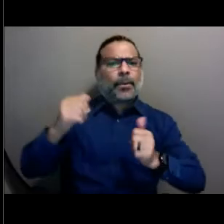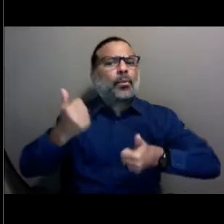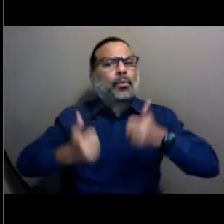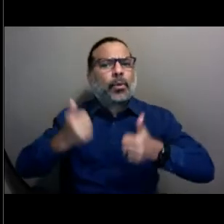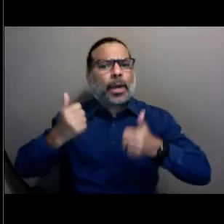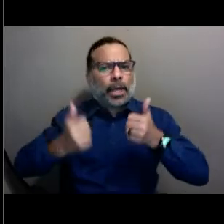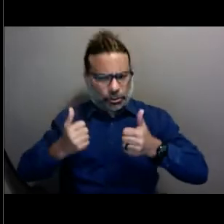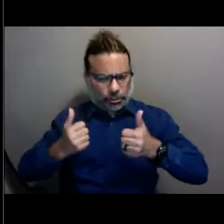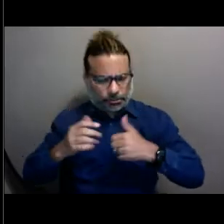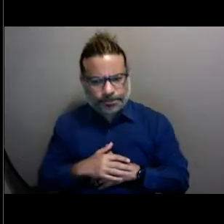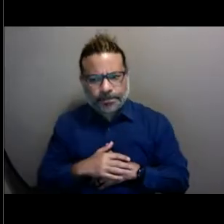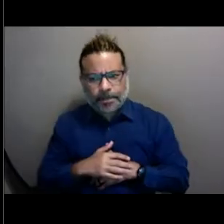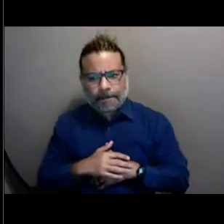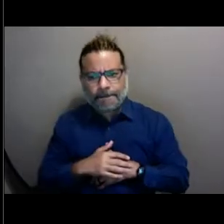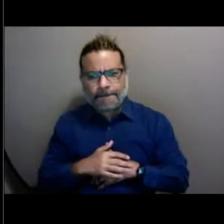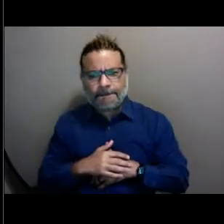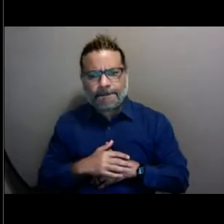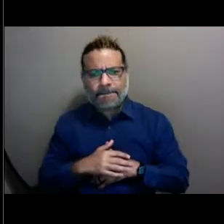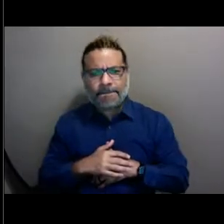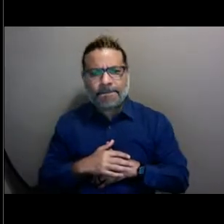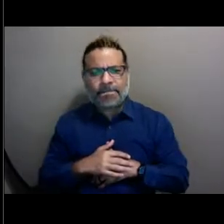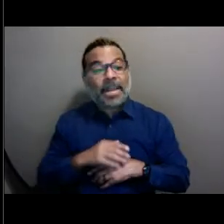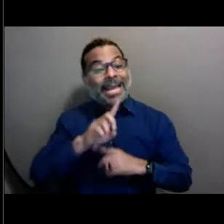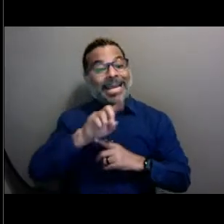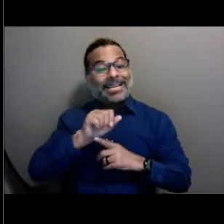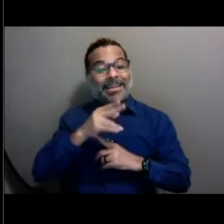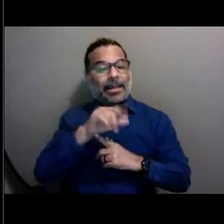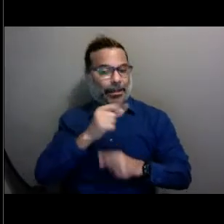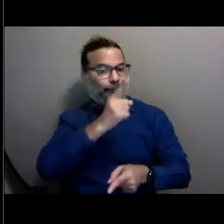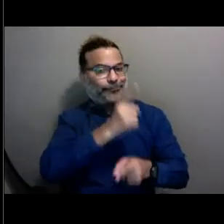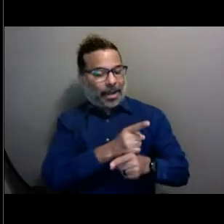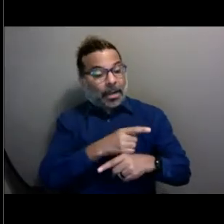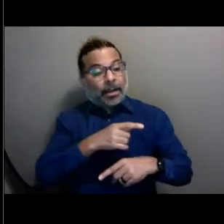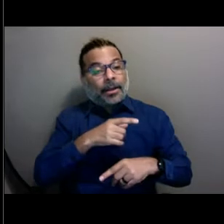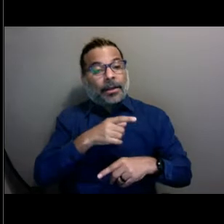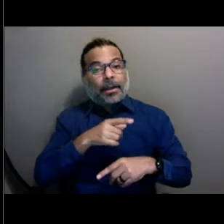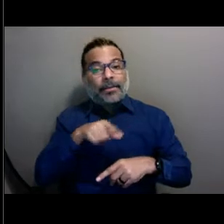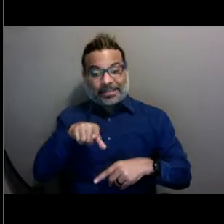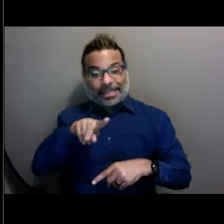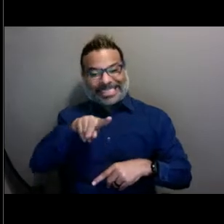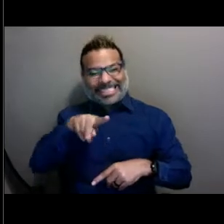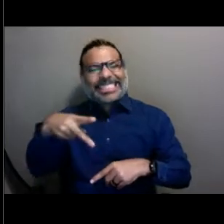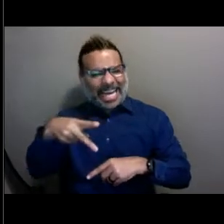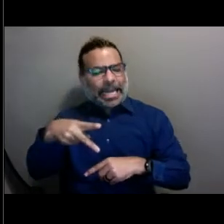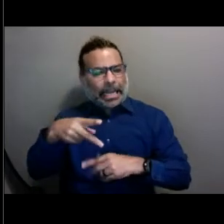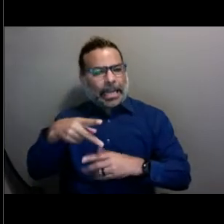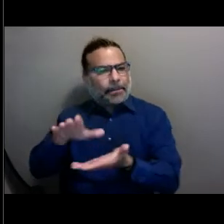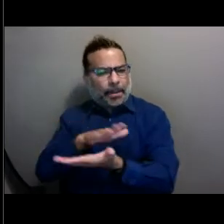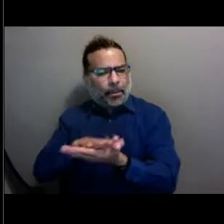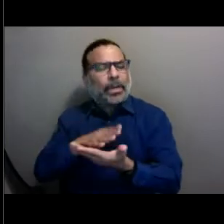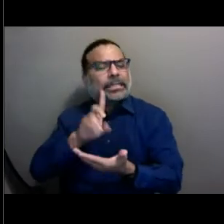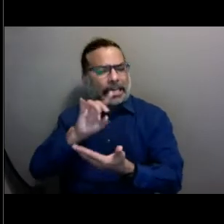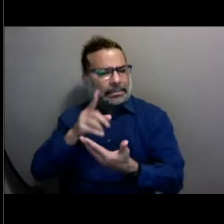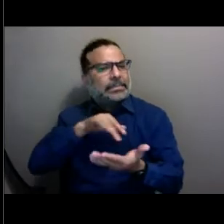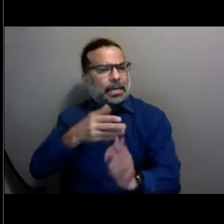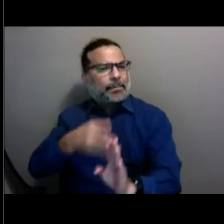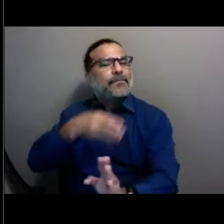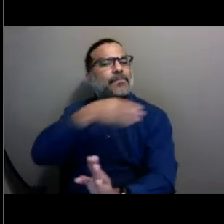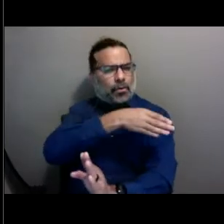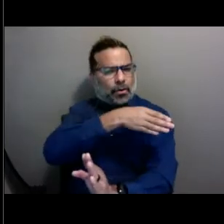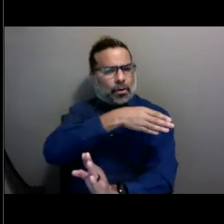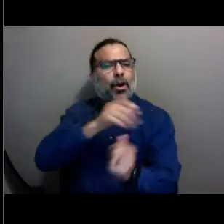sources of employment. And as Dalia mentioned, this is a second iteration of the earlier study where we use